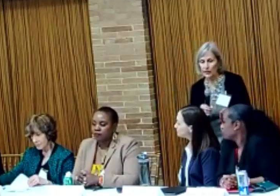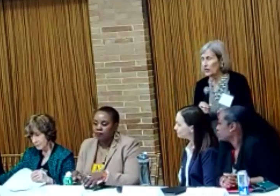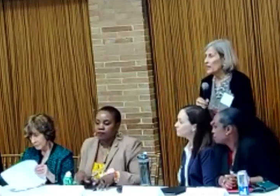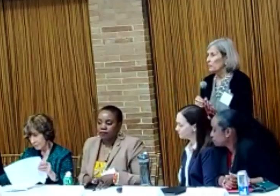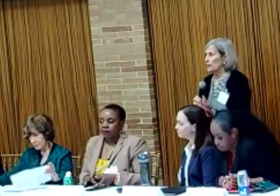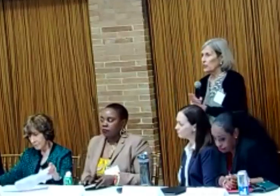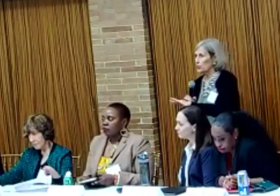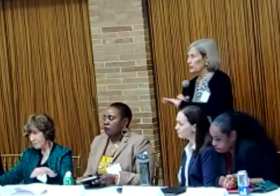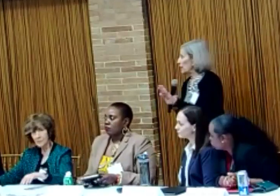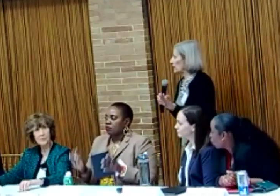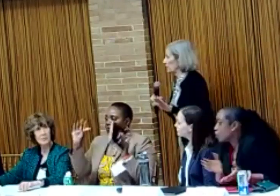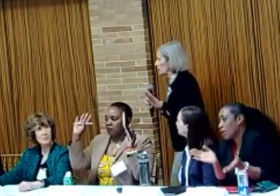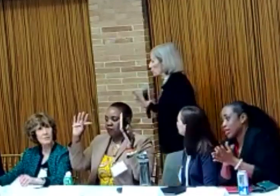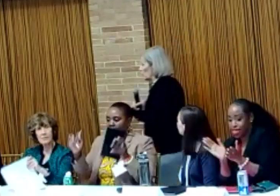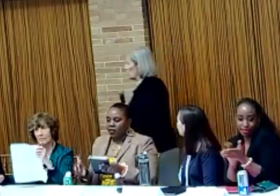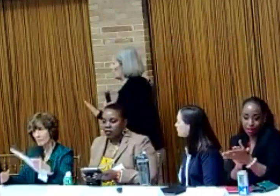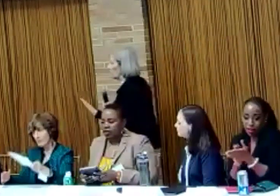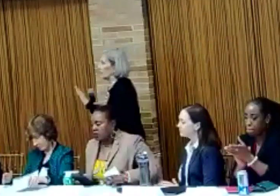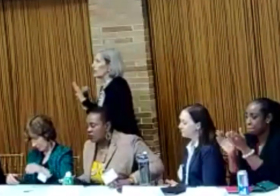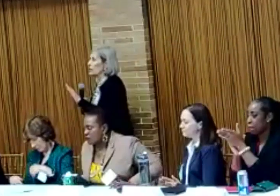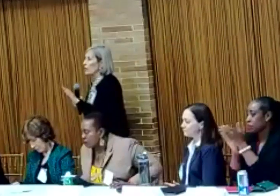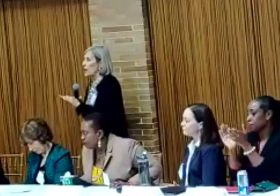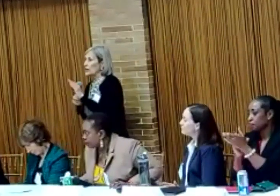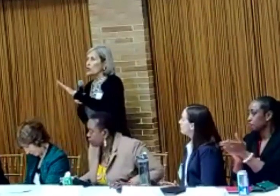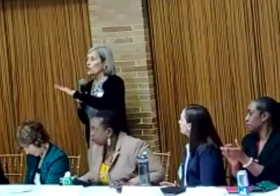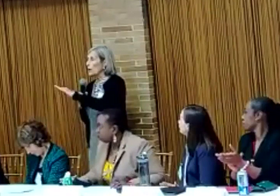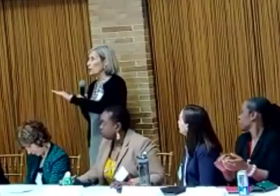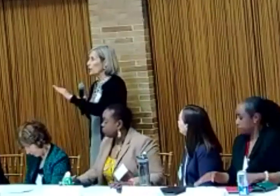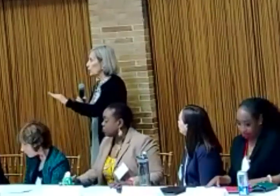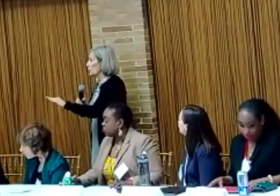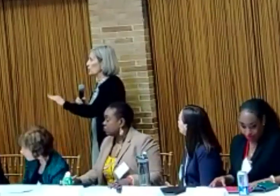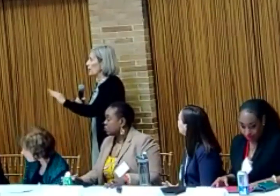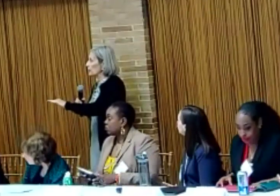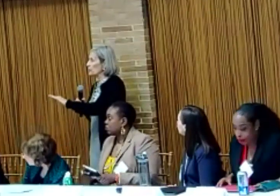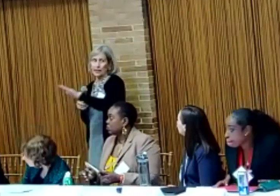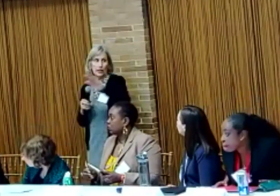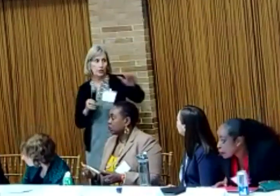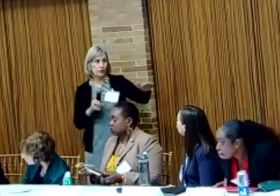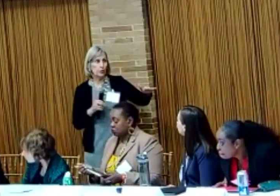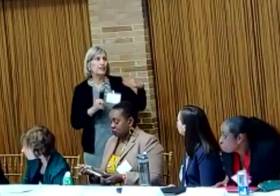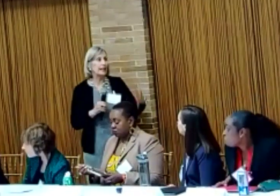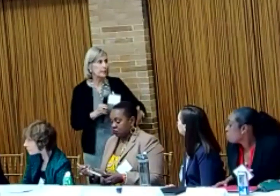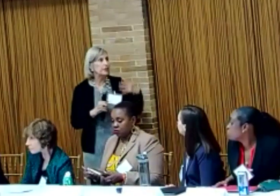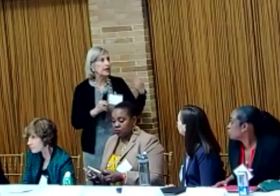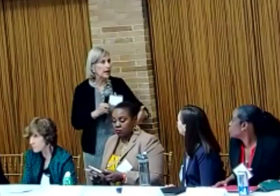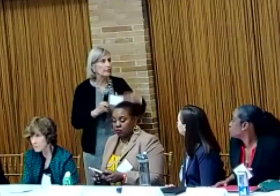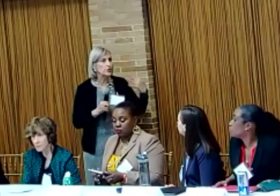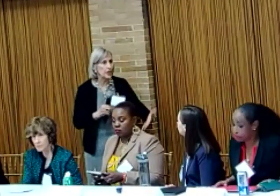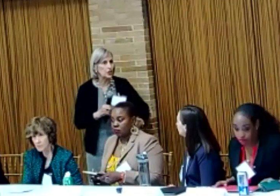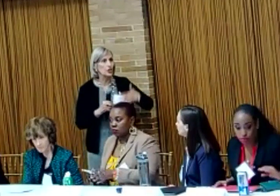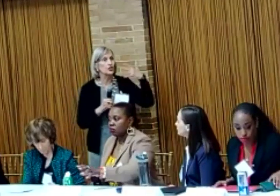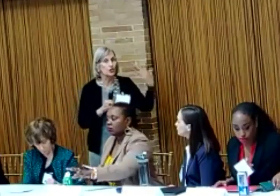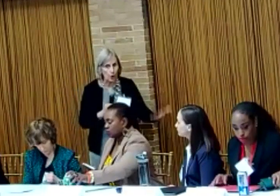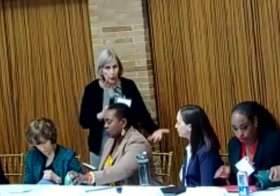everyone because we're now at the end of our time but I also want to encourage everybody in the room to keep the